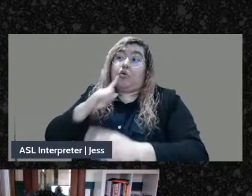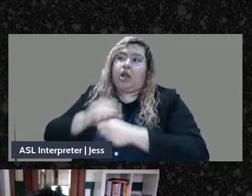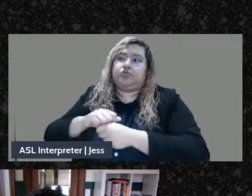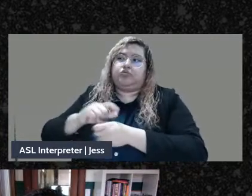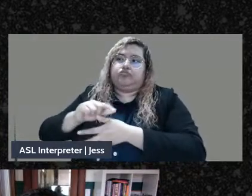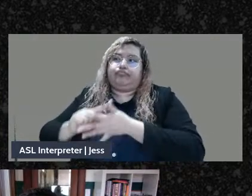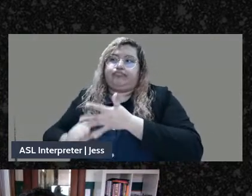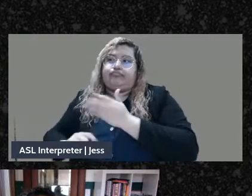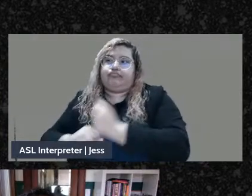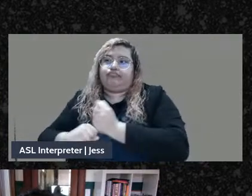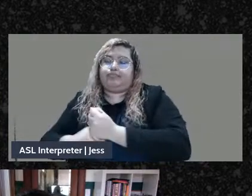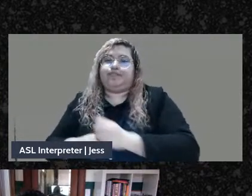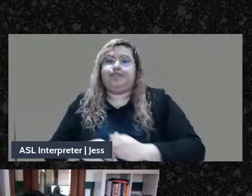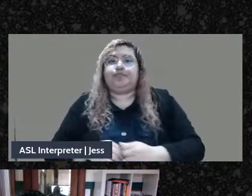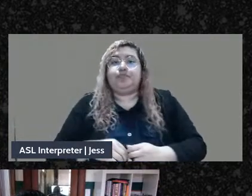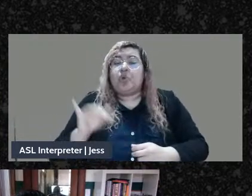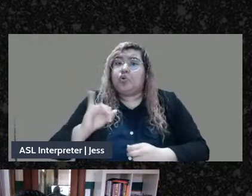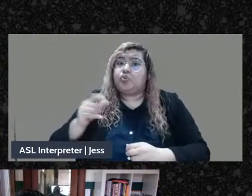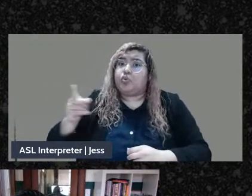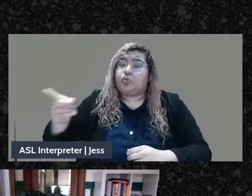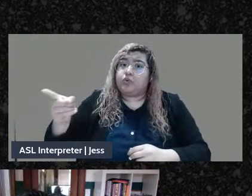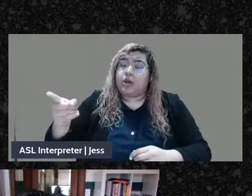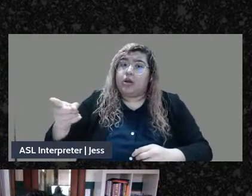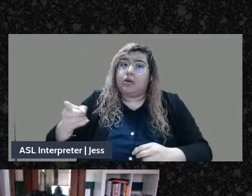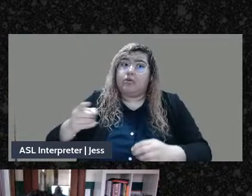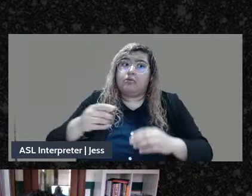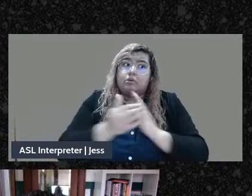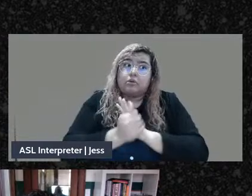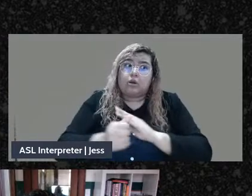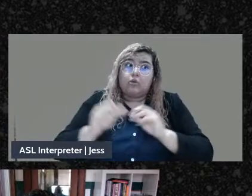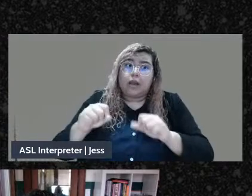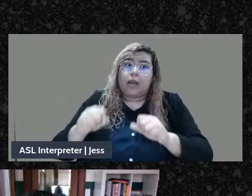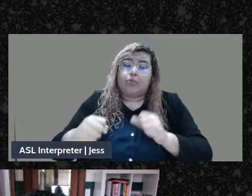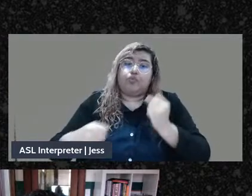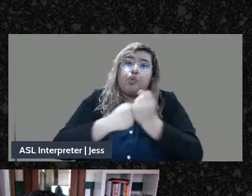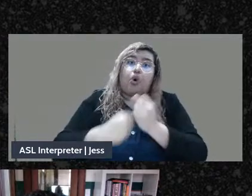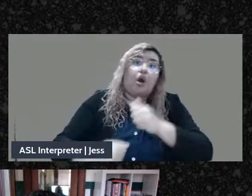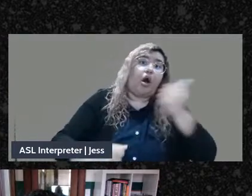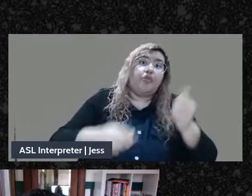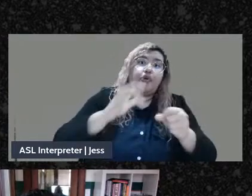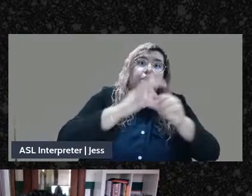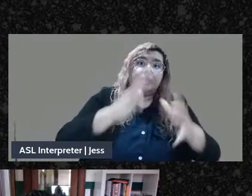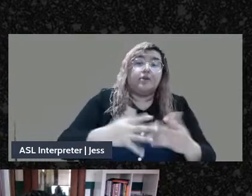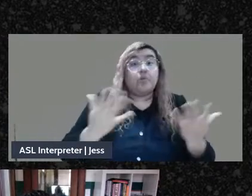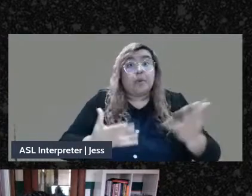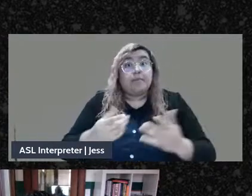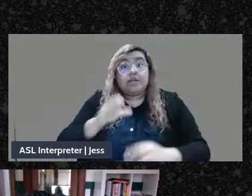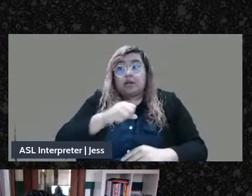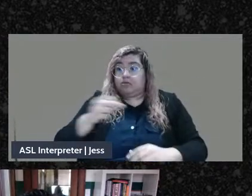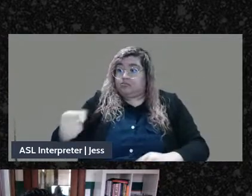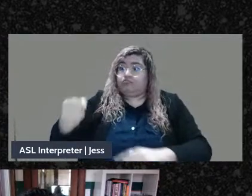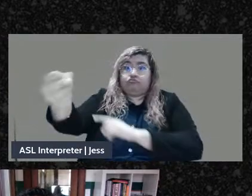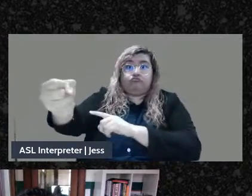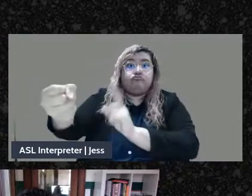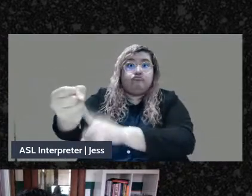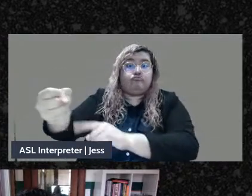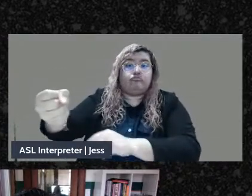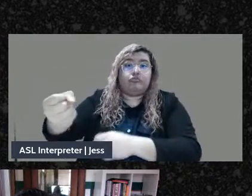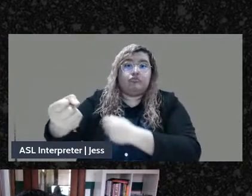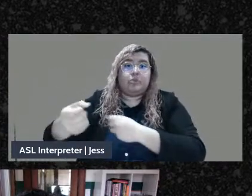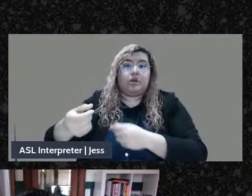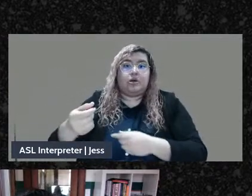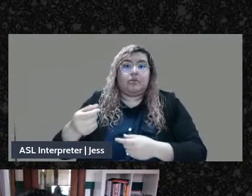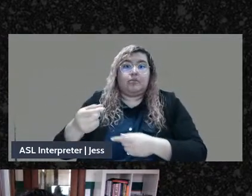capable of organizing other electeds, right? Because oftentimes, like, yeah, you can get that one person who's like, yes, I'm on board. But if